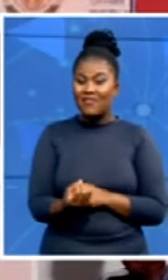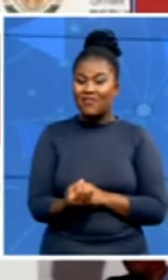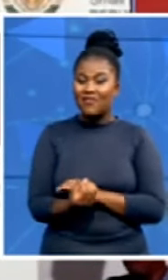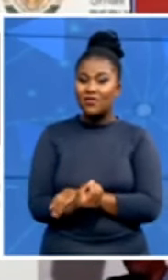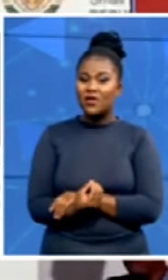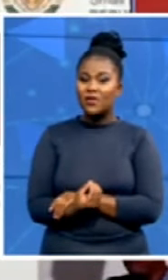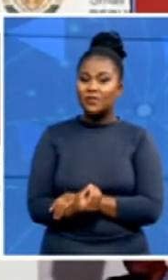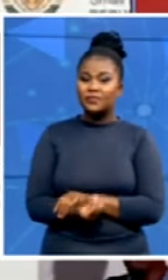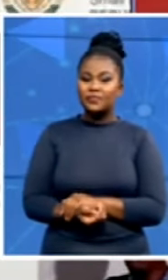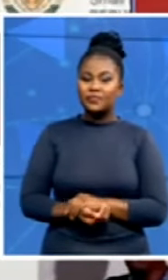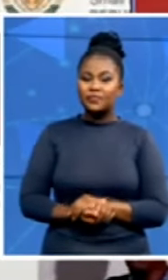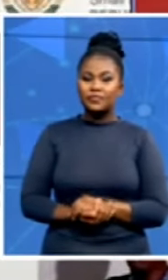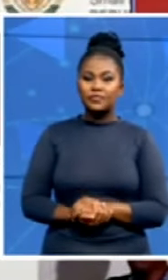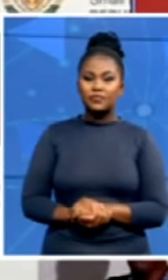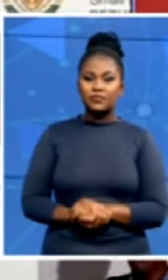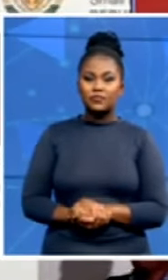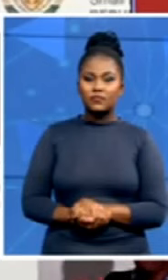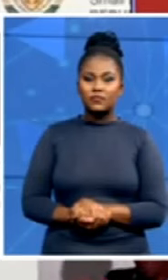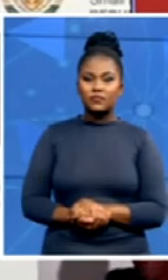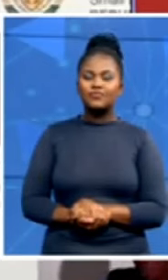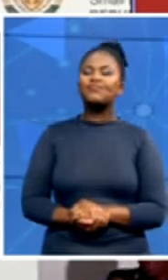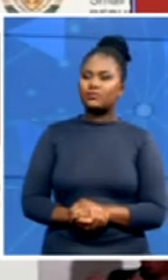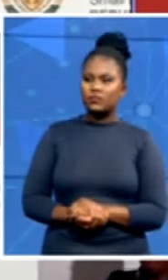I fully agree with you on that.